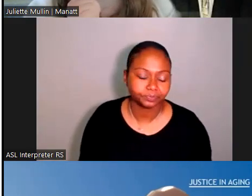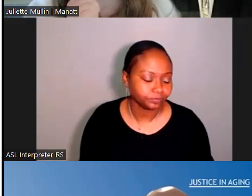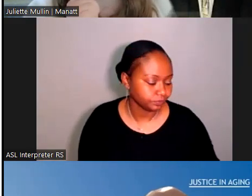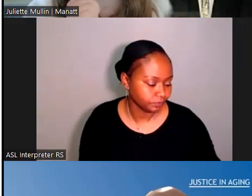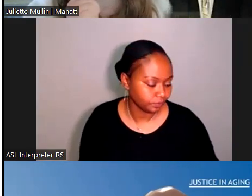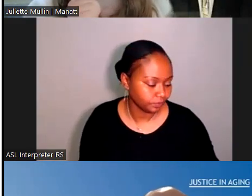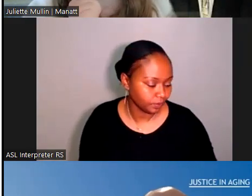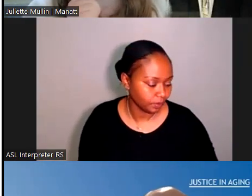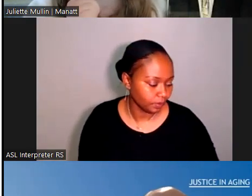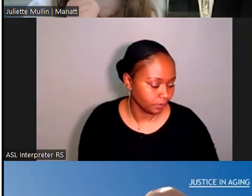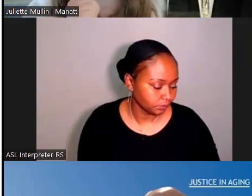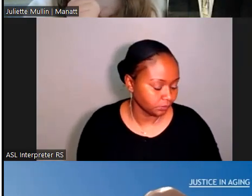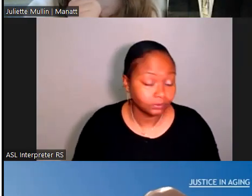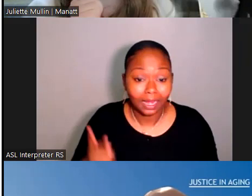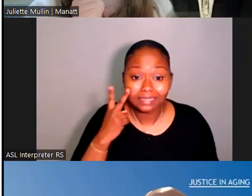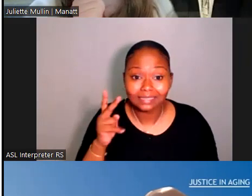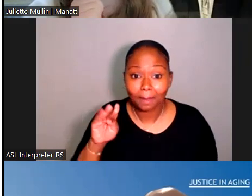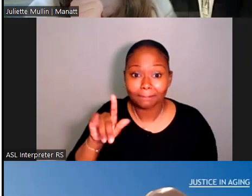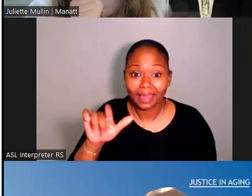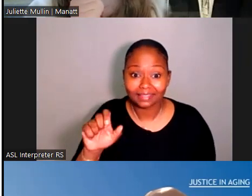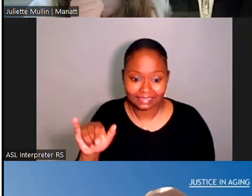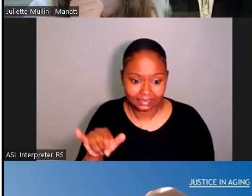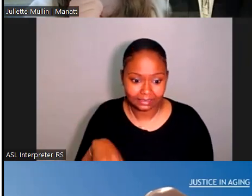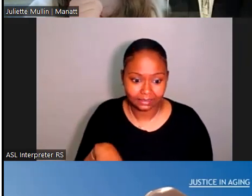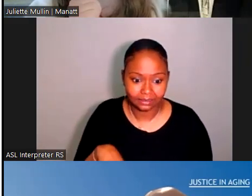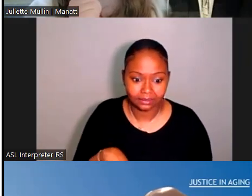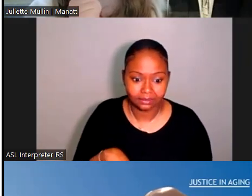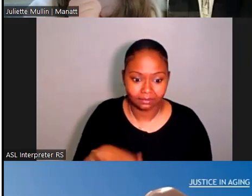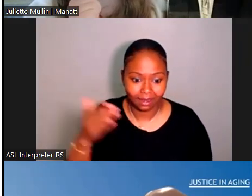I see Melody is next with her hands raised.